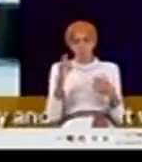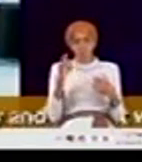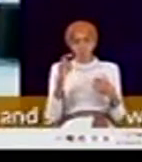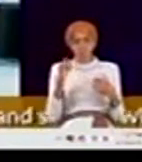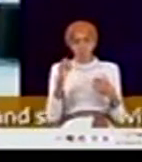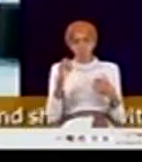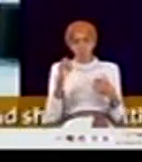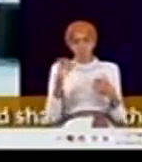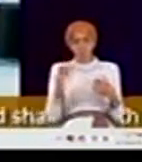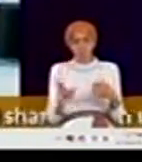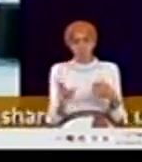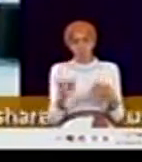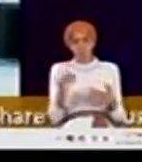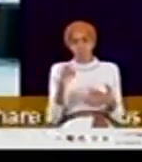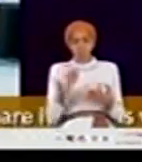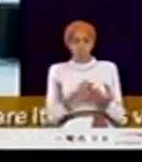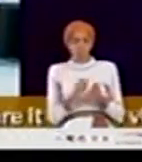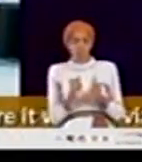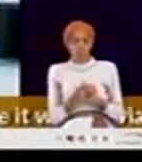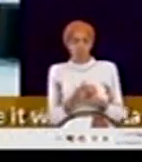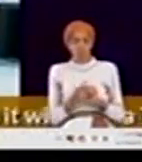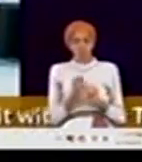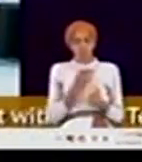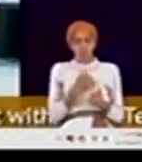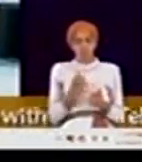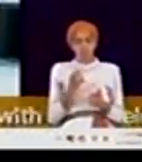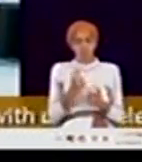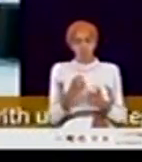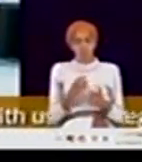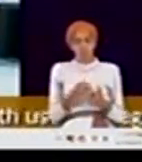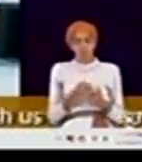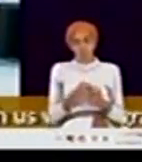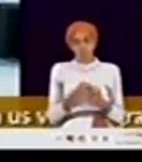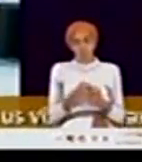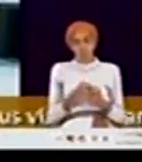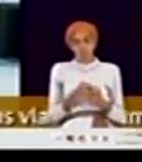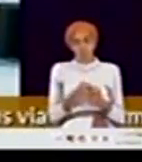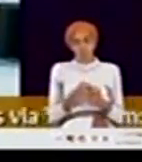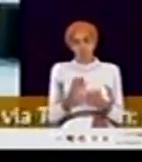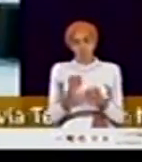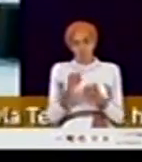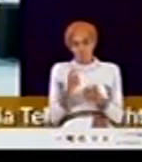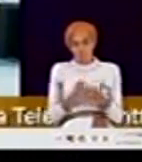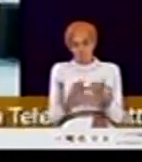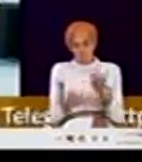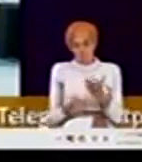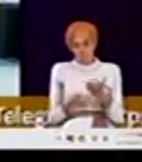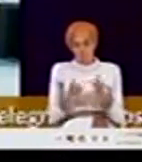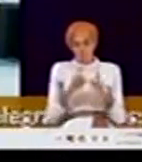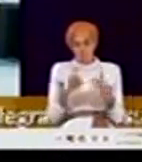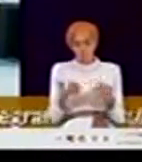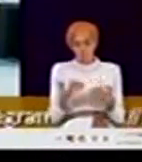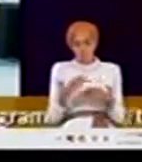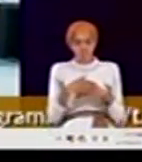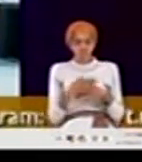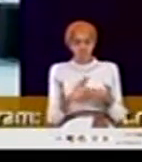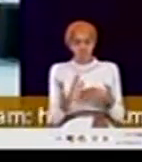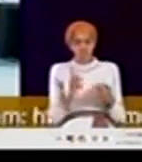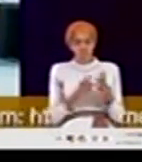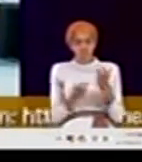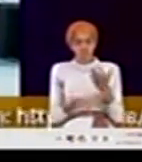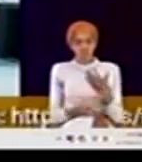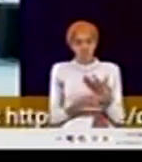program on year 2021 on so I just go there after the program I